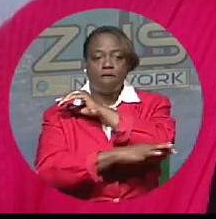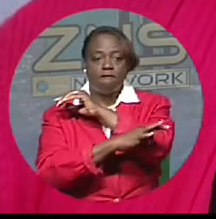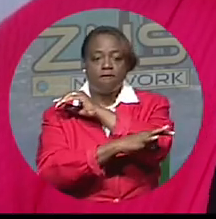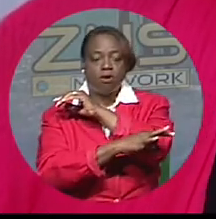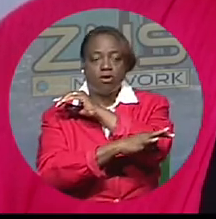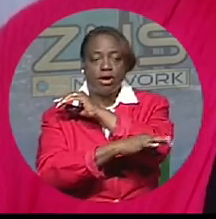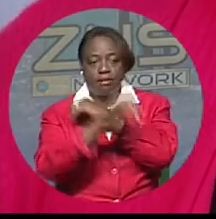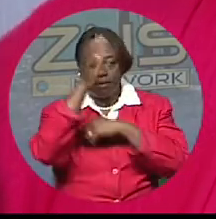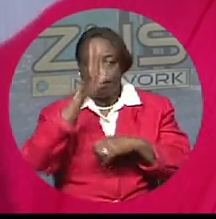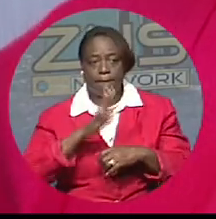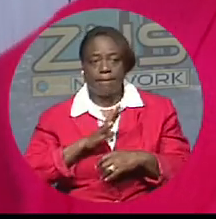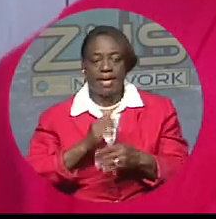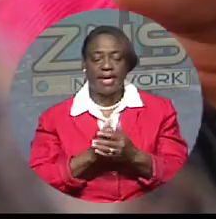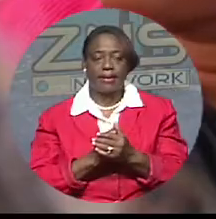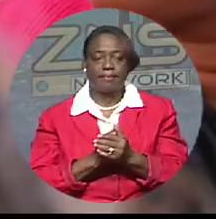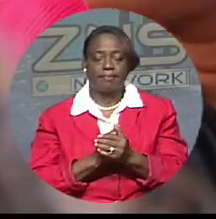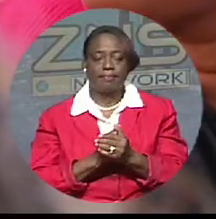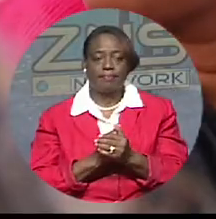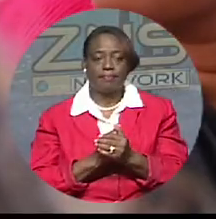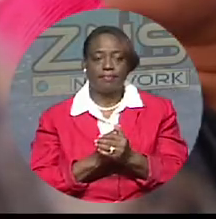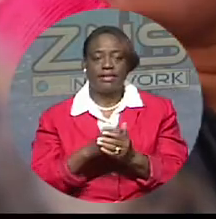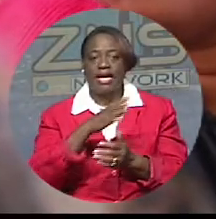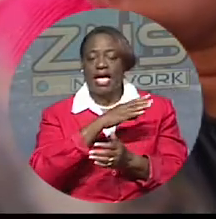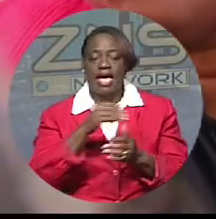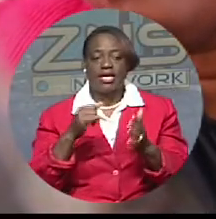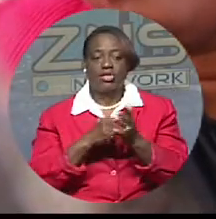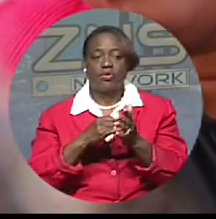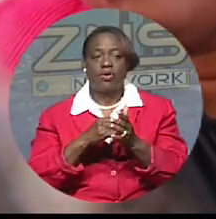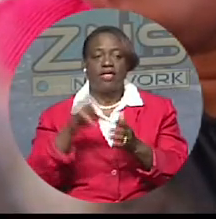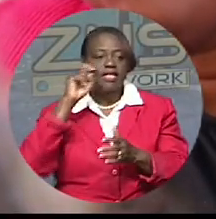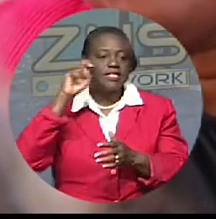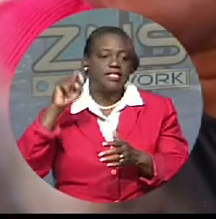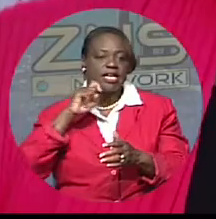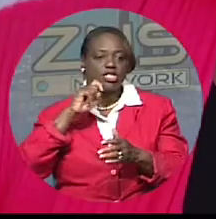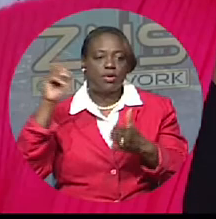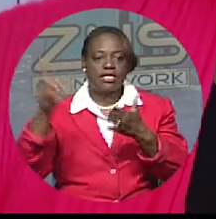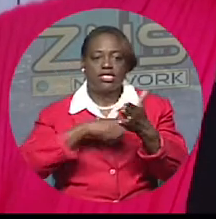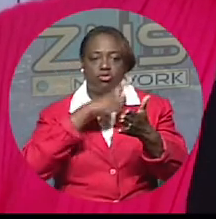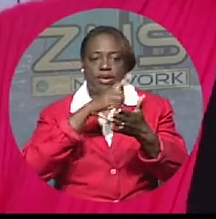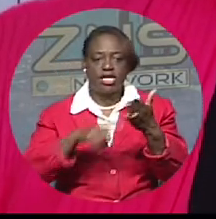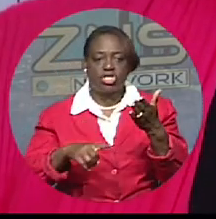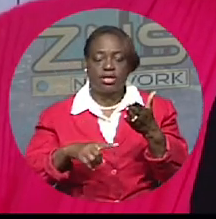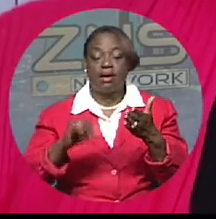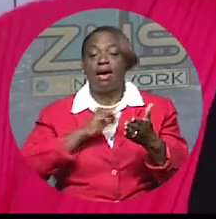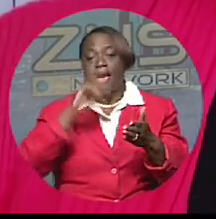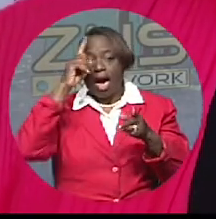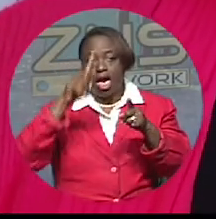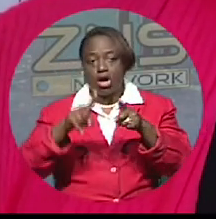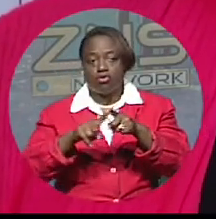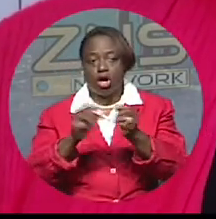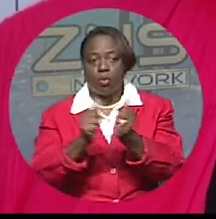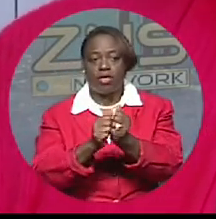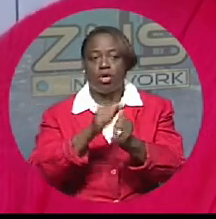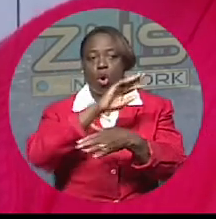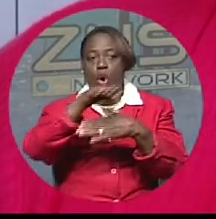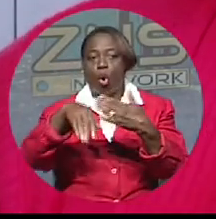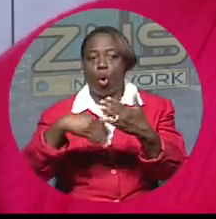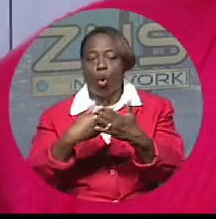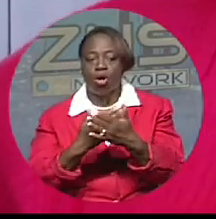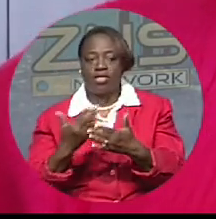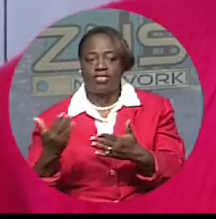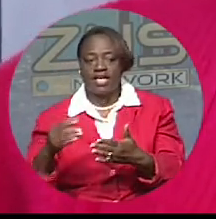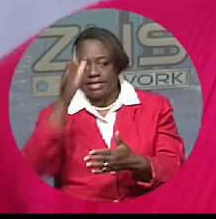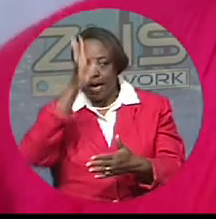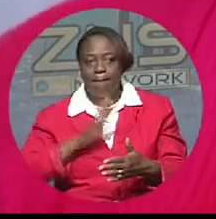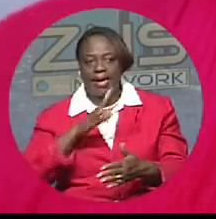also pertaining to the sexual discrimination. I solely agree with everything, that men and women should have